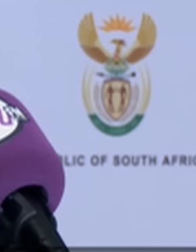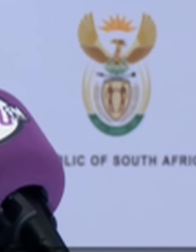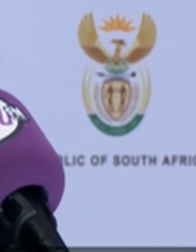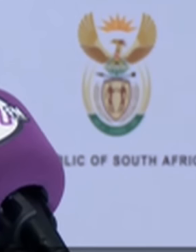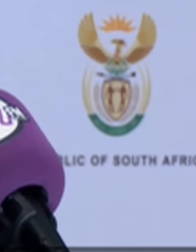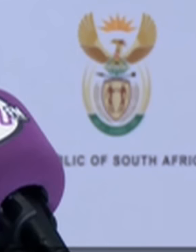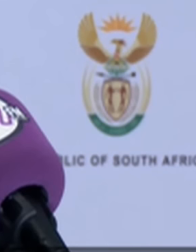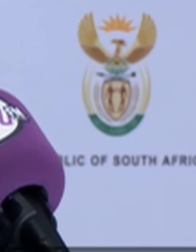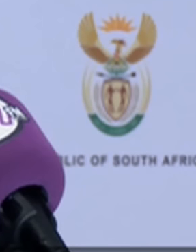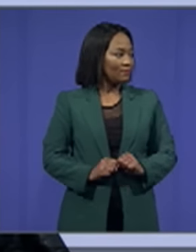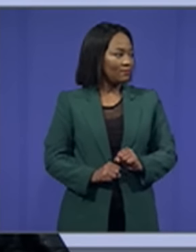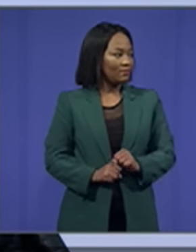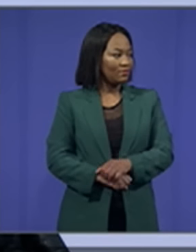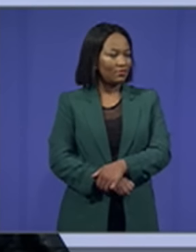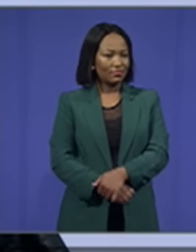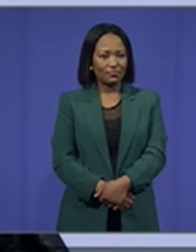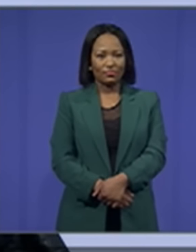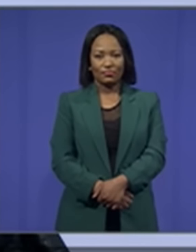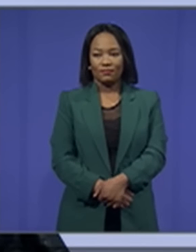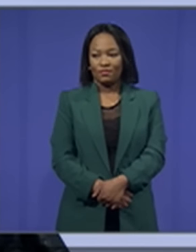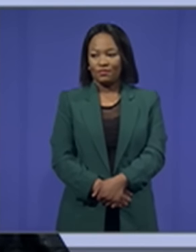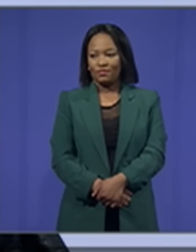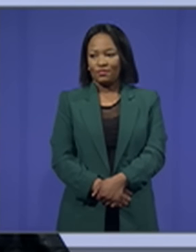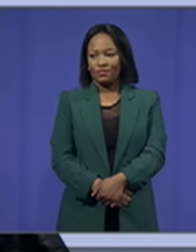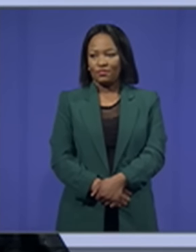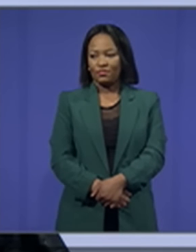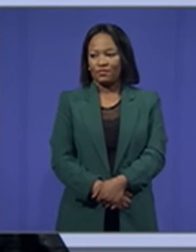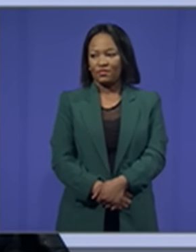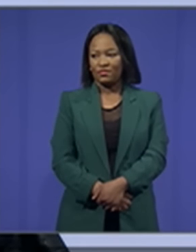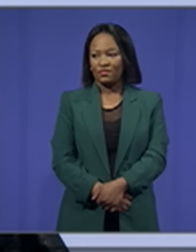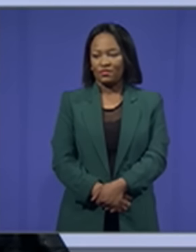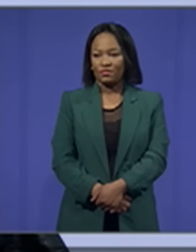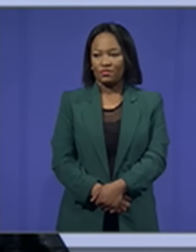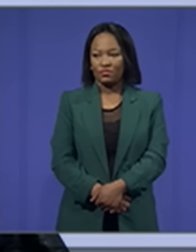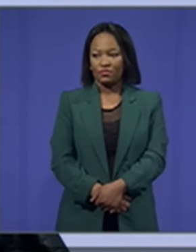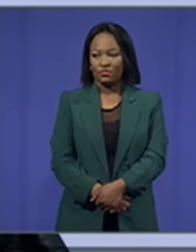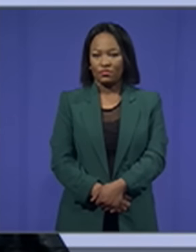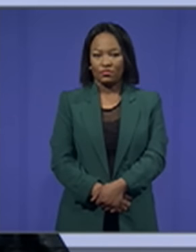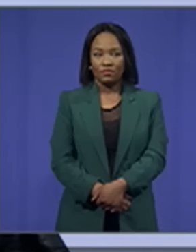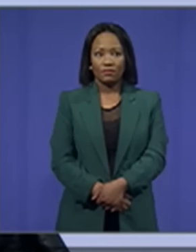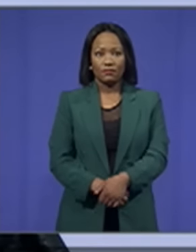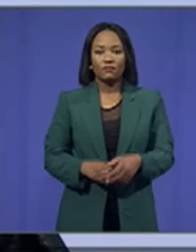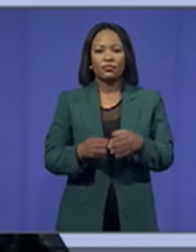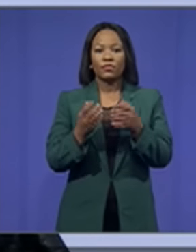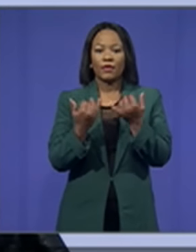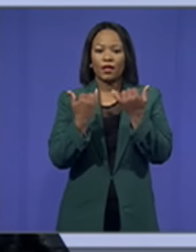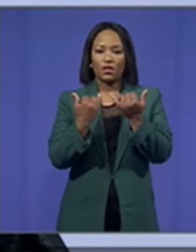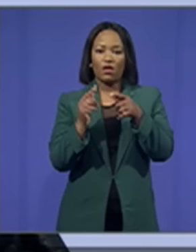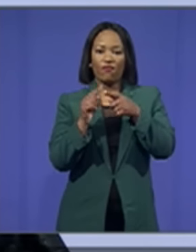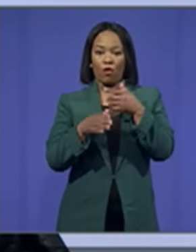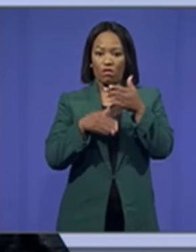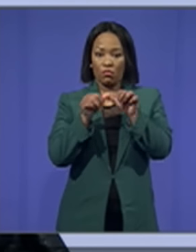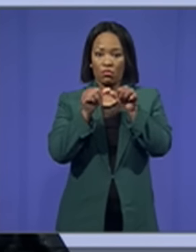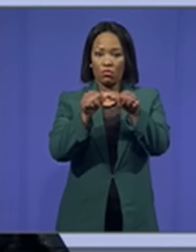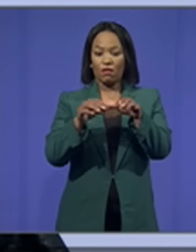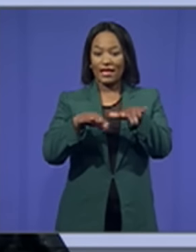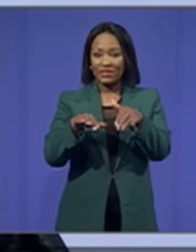to identify, arrest, and prosecute all those responsible for criminal conduct during the activities.